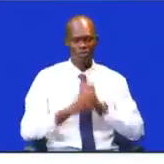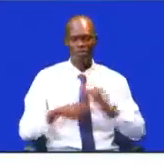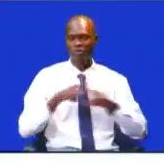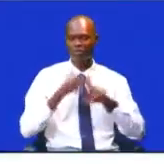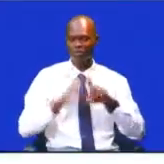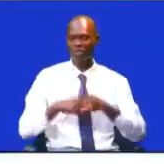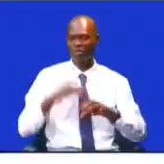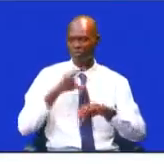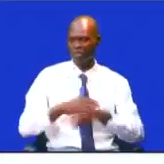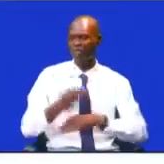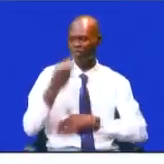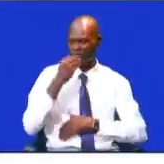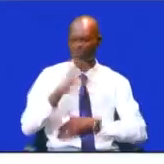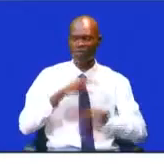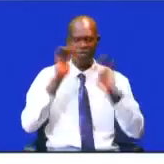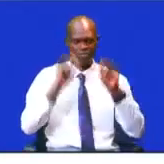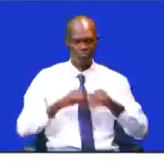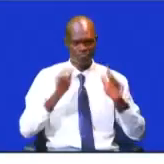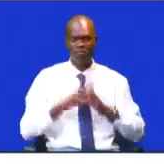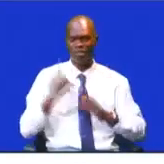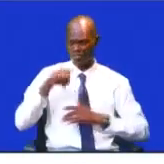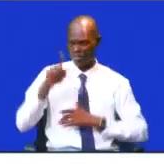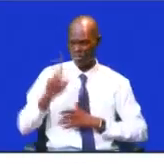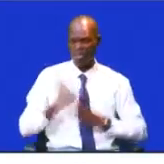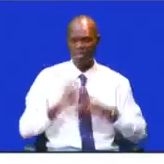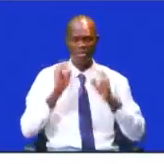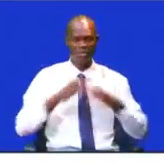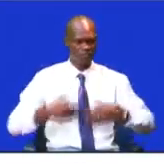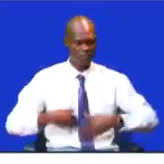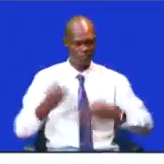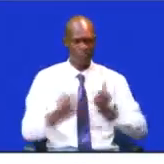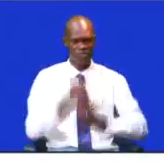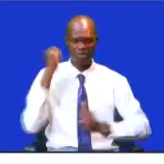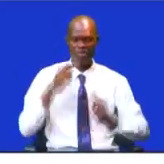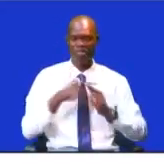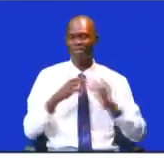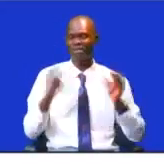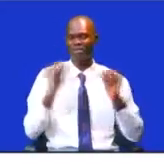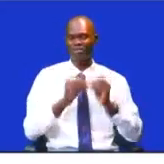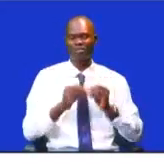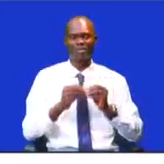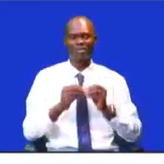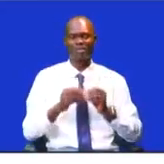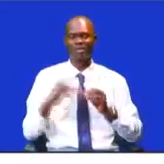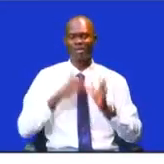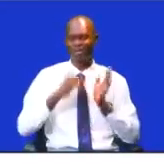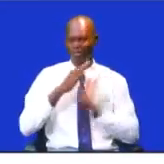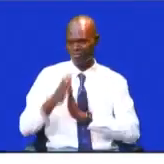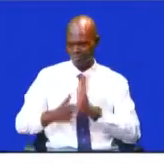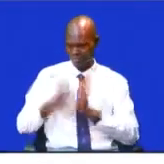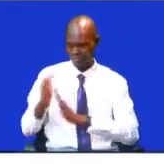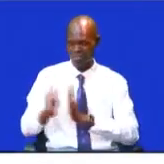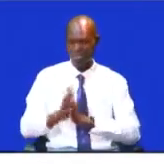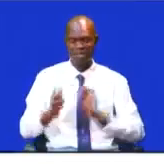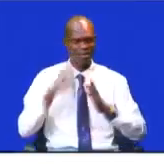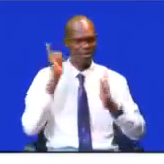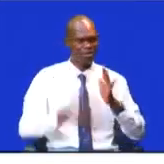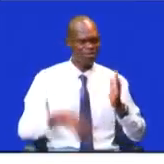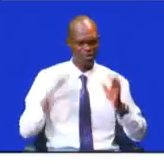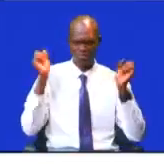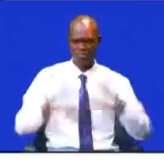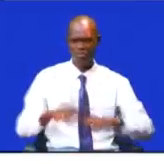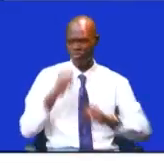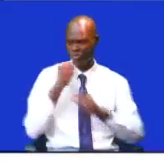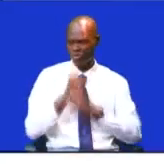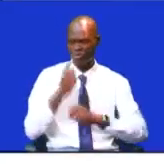chiemo. Kigin, ma kijande kuchiemo tadwaro ni giromo ka gi plan. Ang'ono ma wanyalo